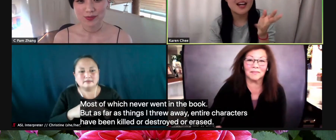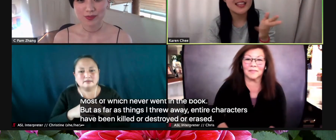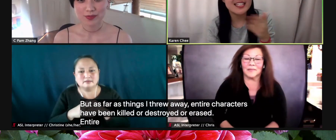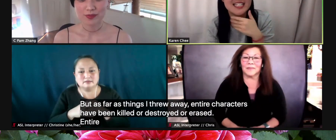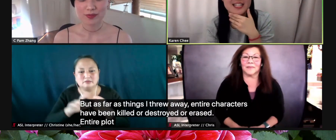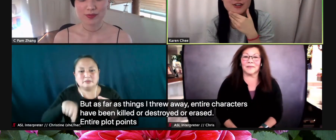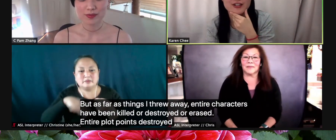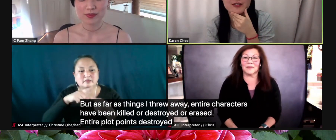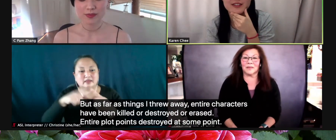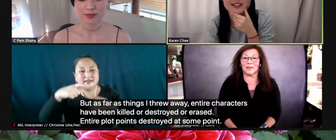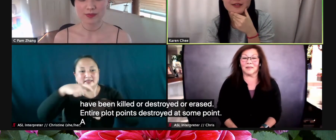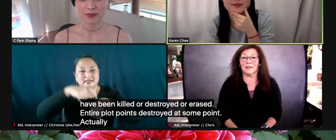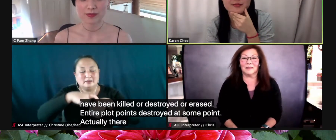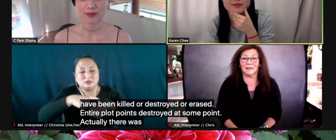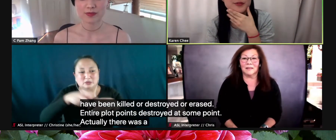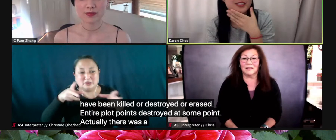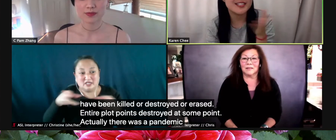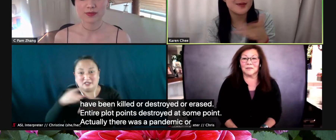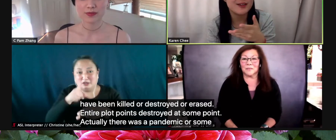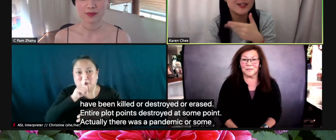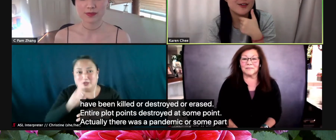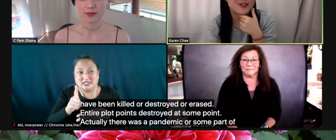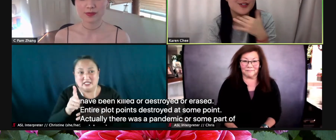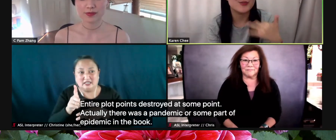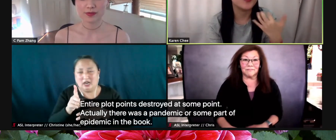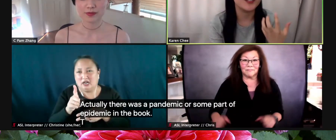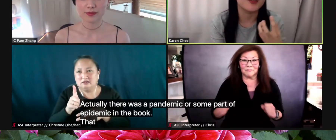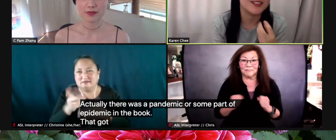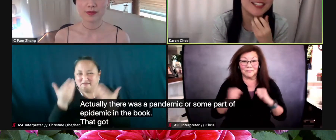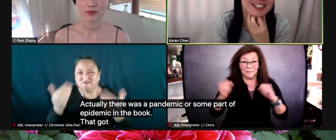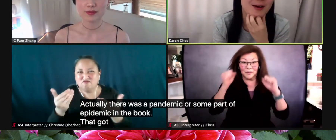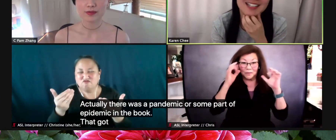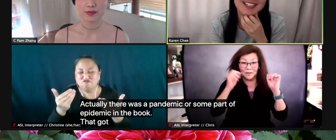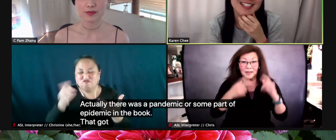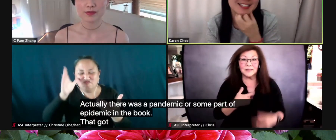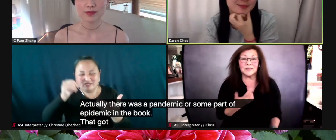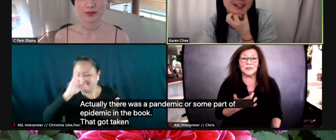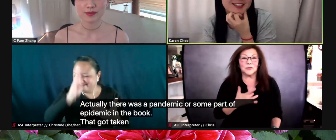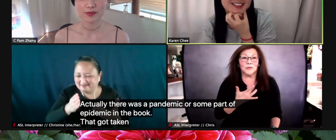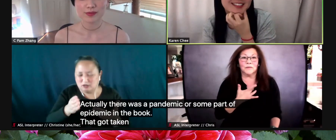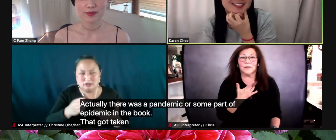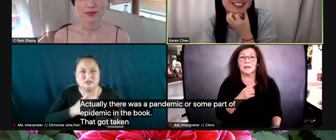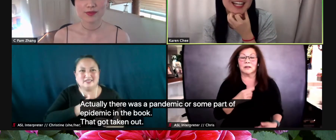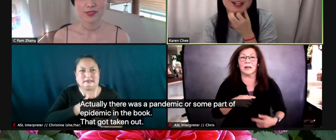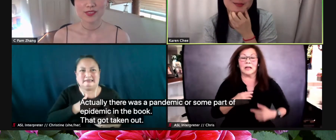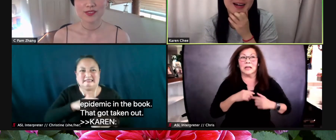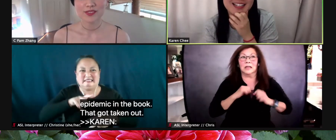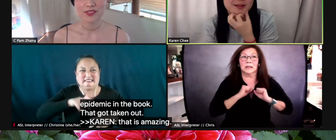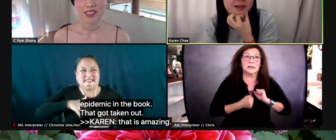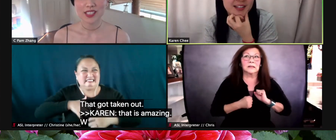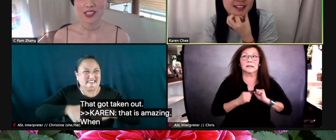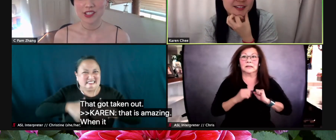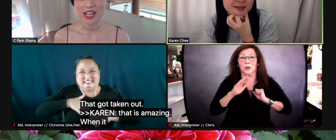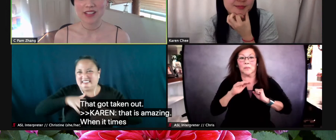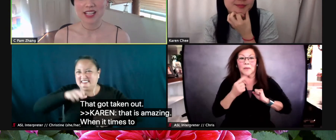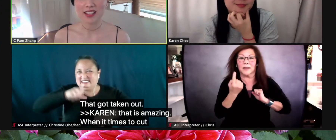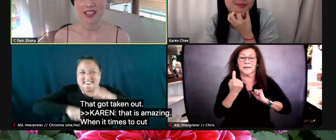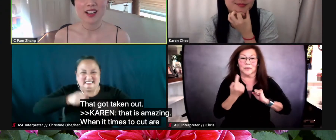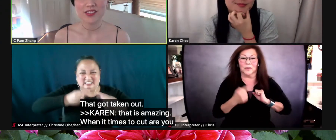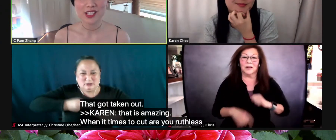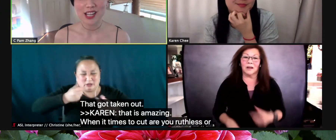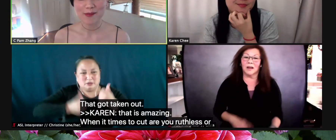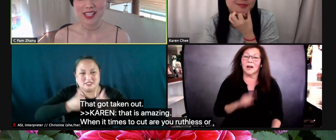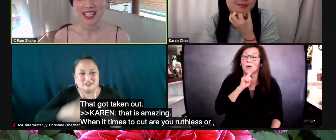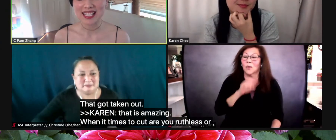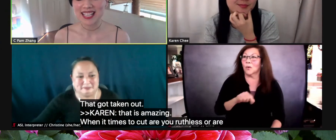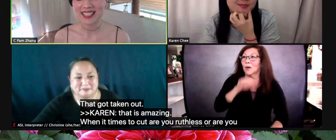time to cut these things, are you very ruthless about it, or do you feel really, agonized about saying goodbye to somebody? I know I